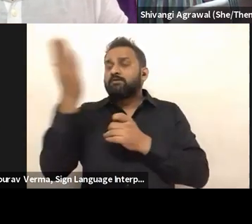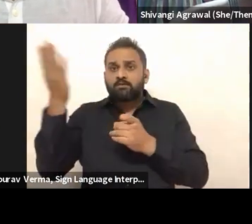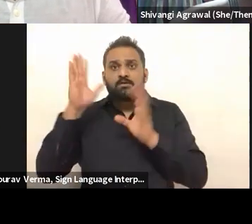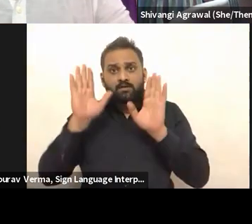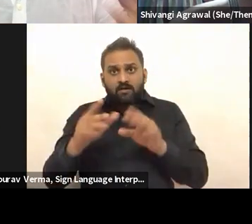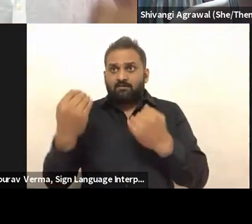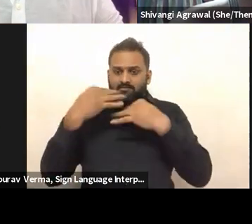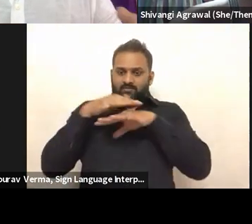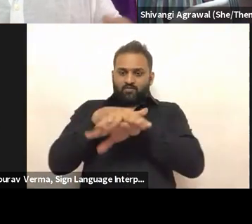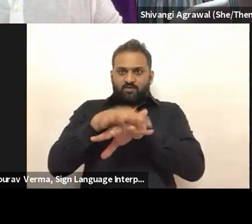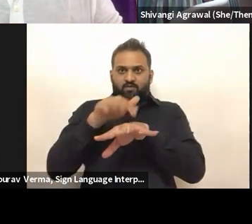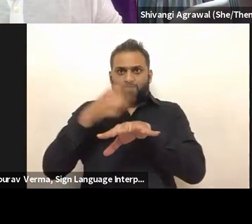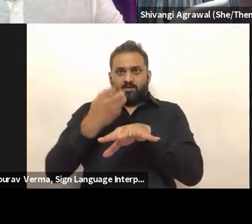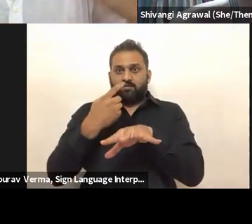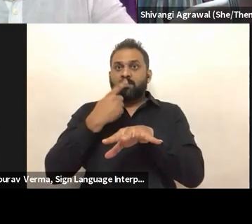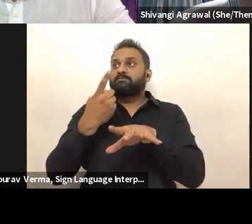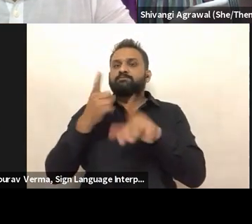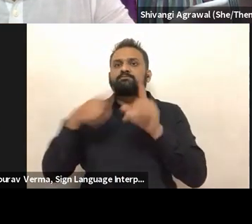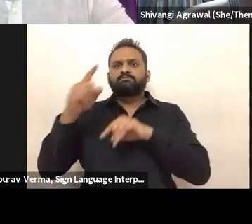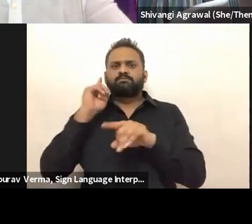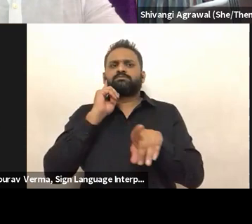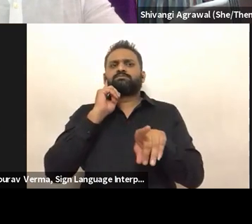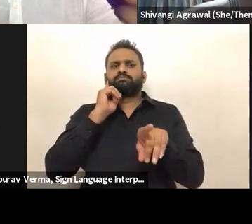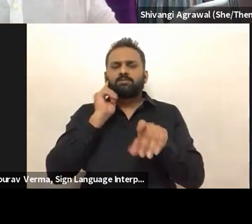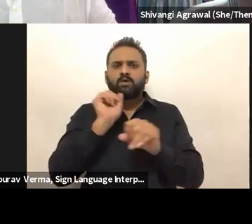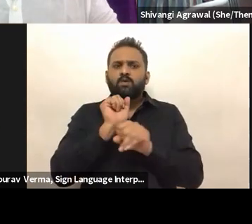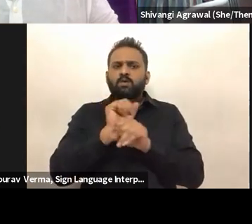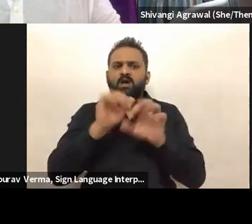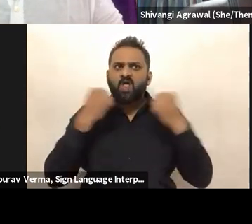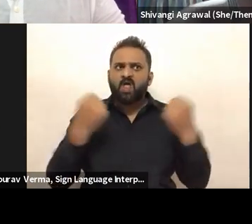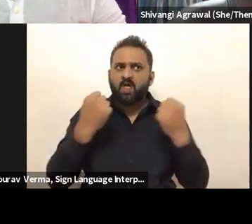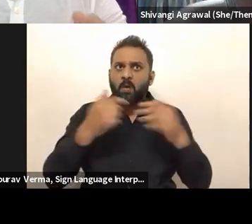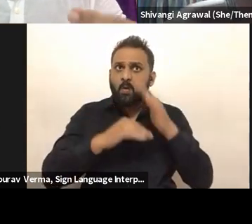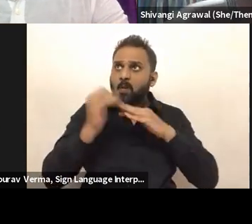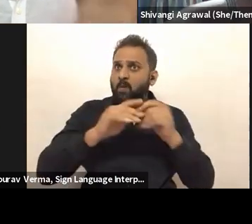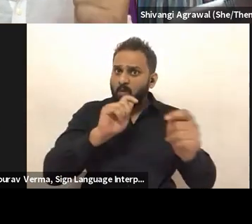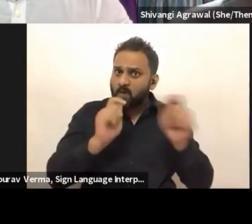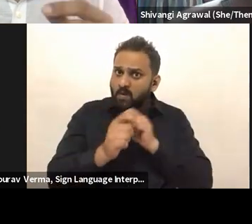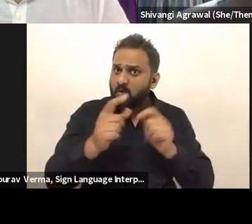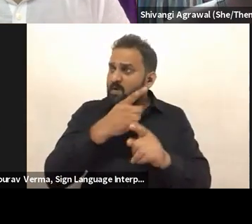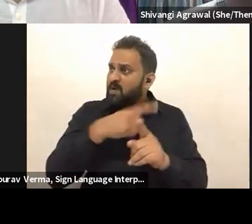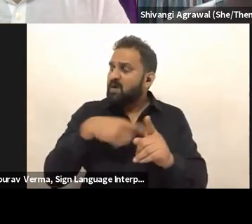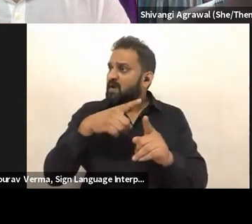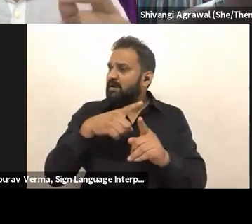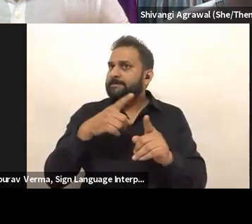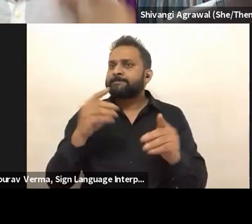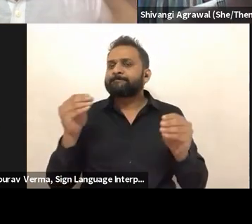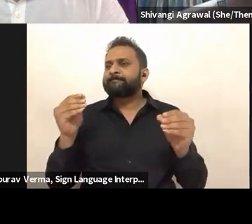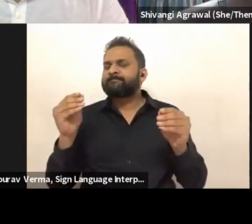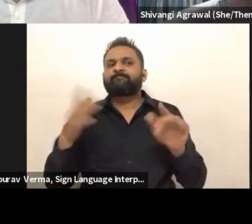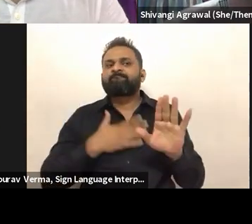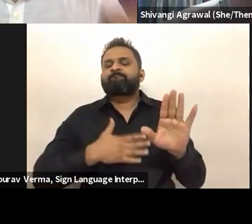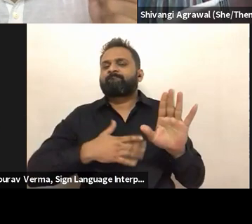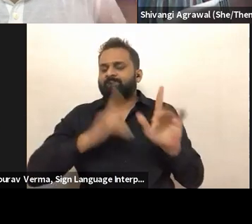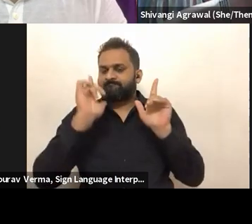inclusive, but when they hear about the kind of work that goes into it, even from an infrastructure wise, they take some time. I would not say they step